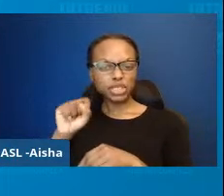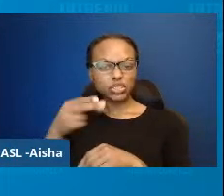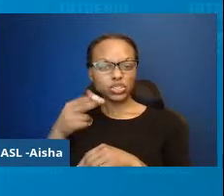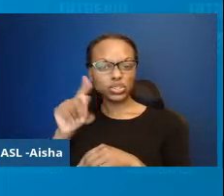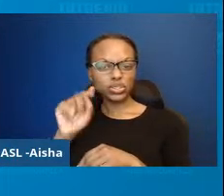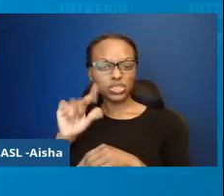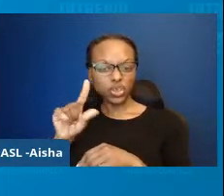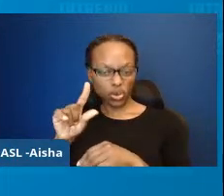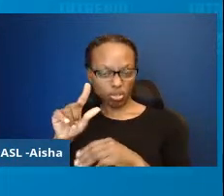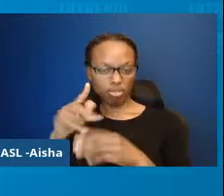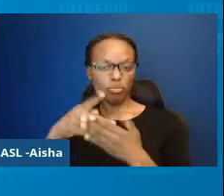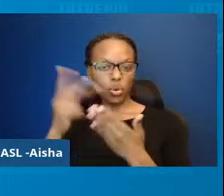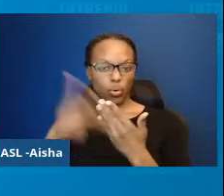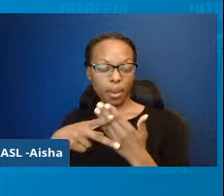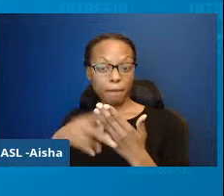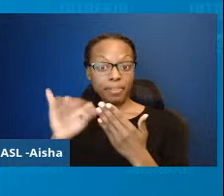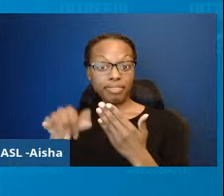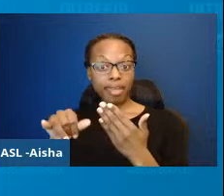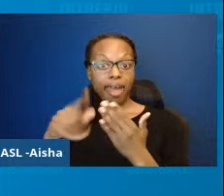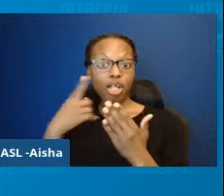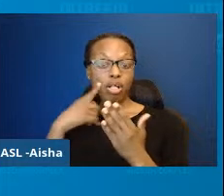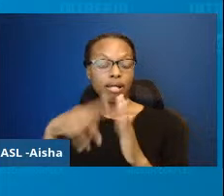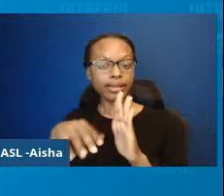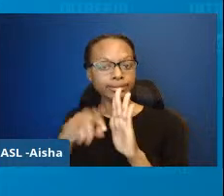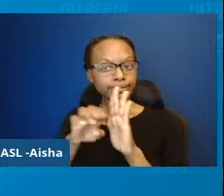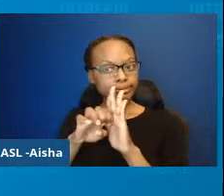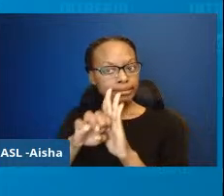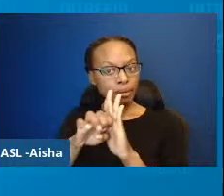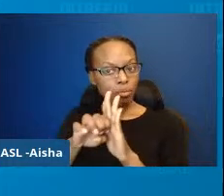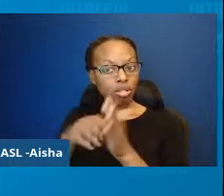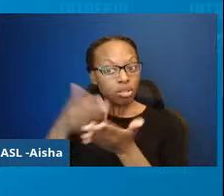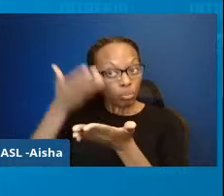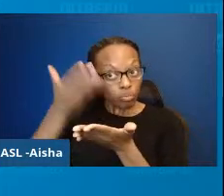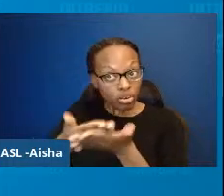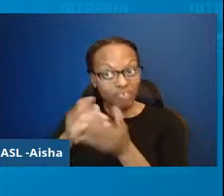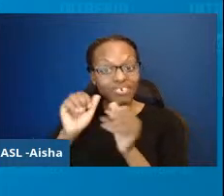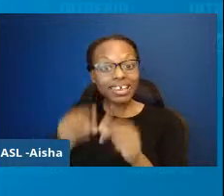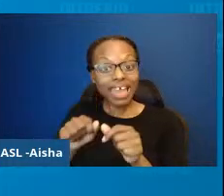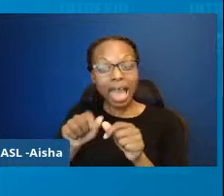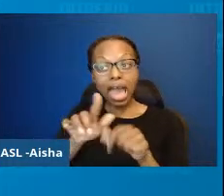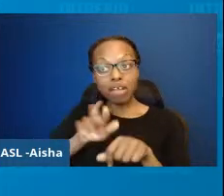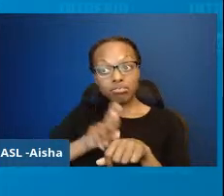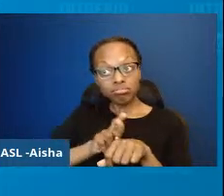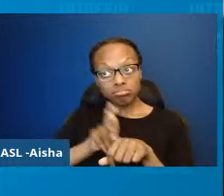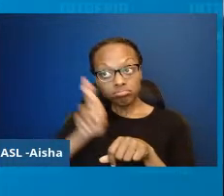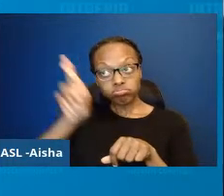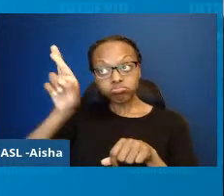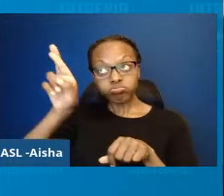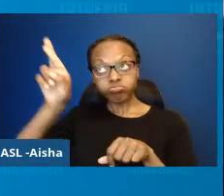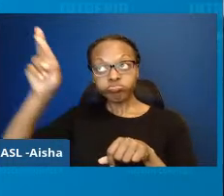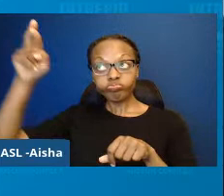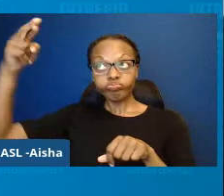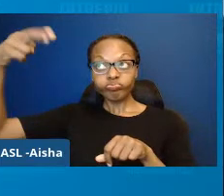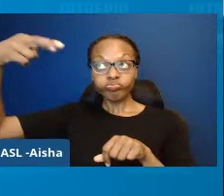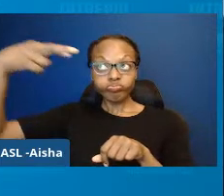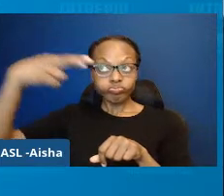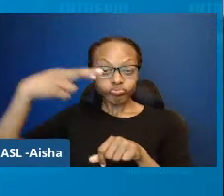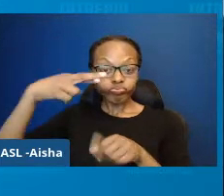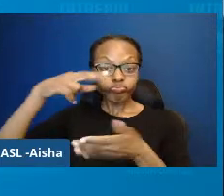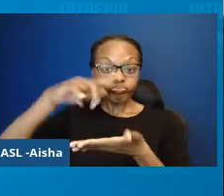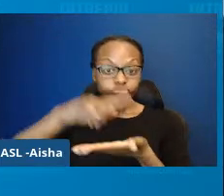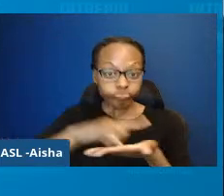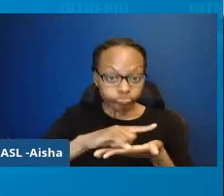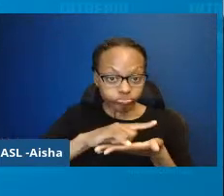prototype and the proof of concept that a spacecraft could return from orbit, land safely on a runway, and then be